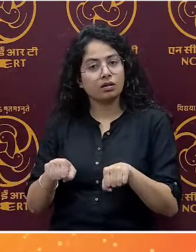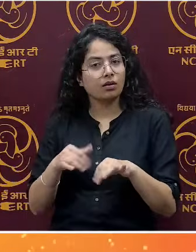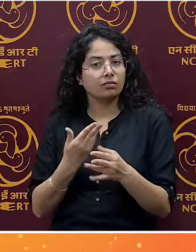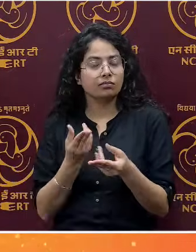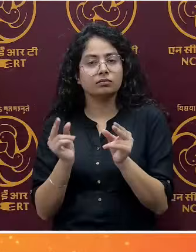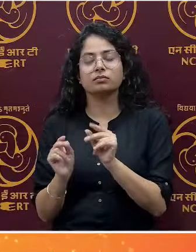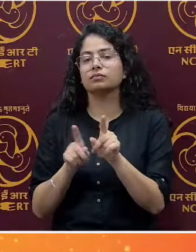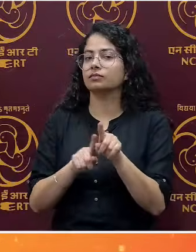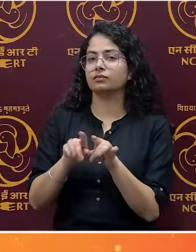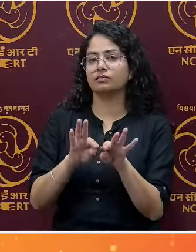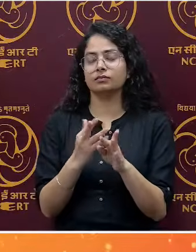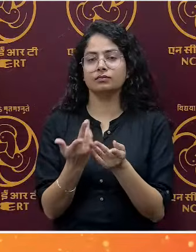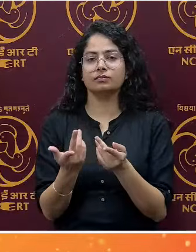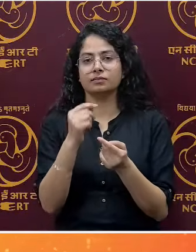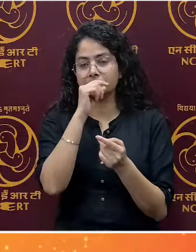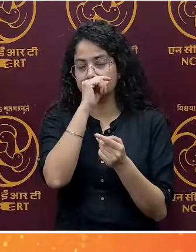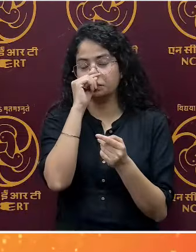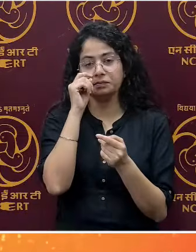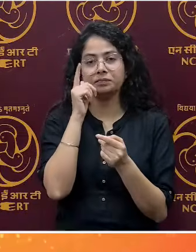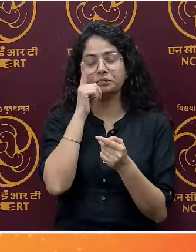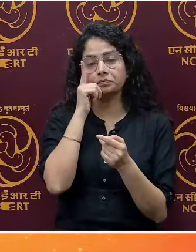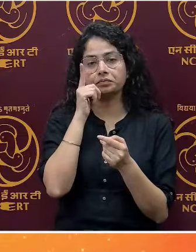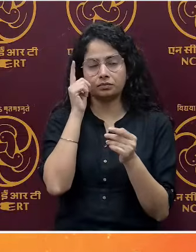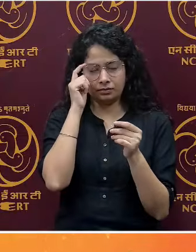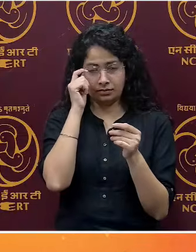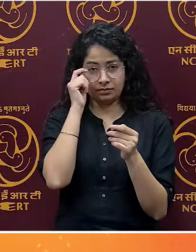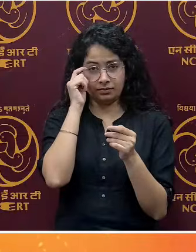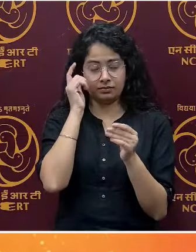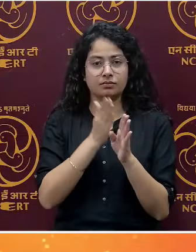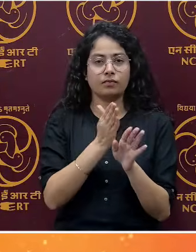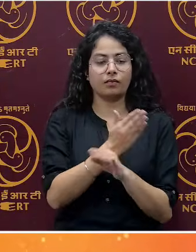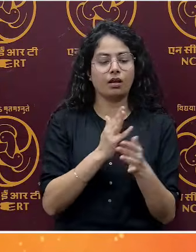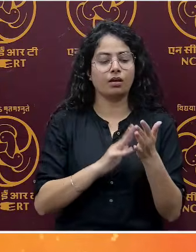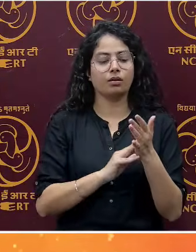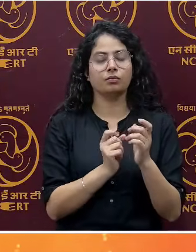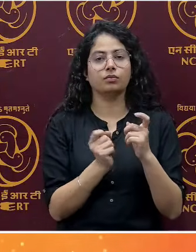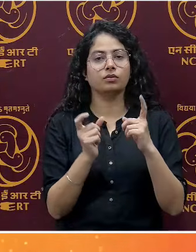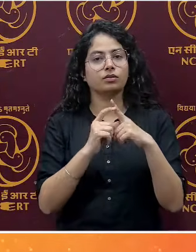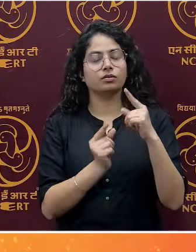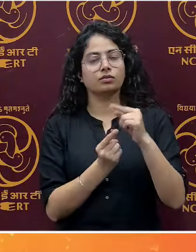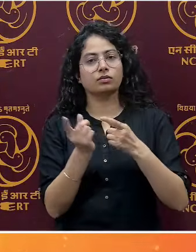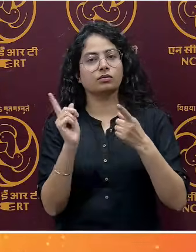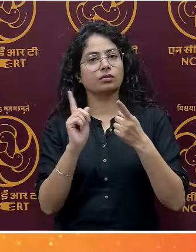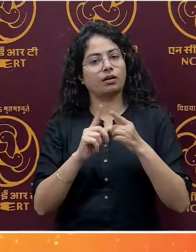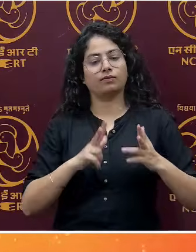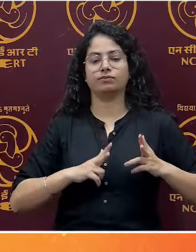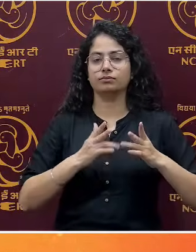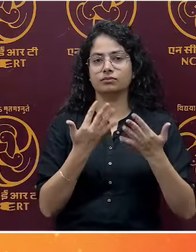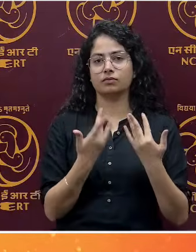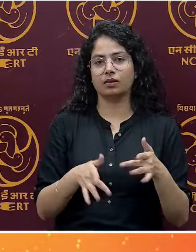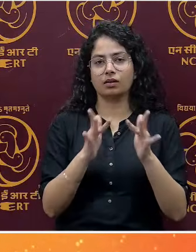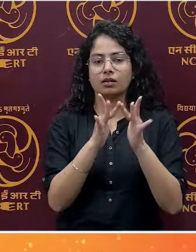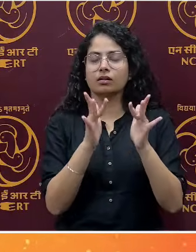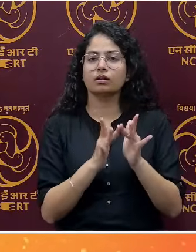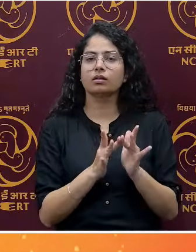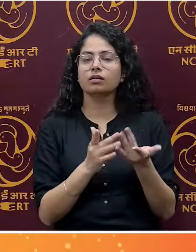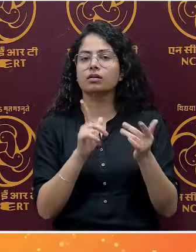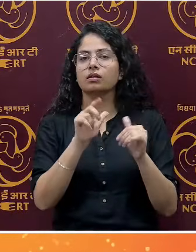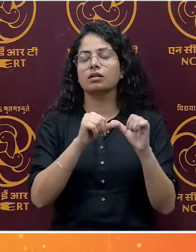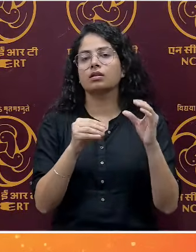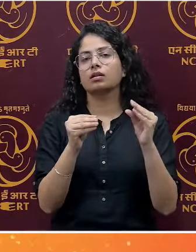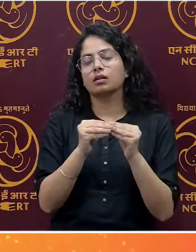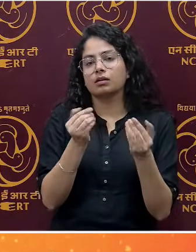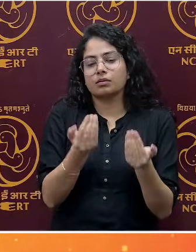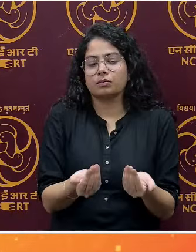for example, we have told a module. Now let me show you. After completing the performance lab session, it shows some